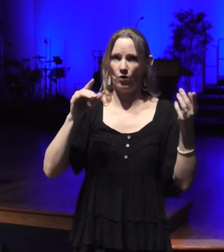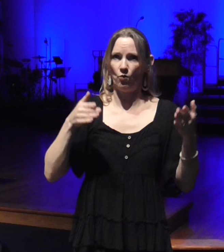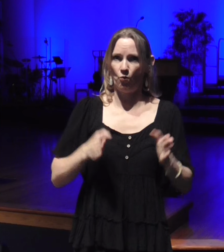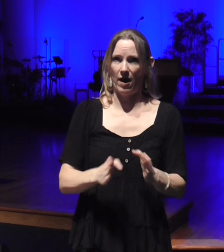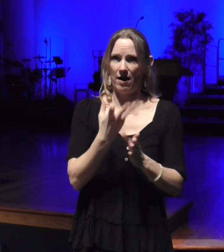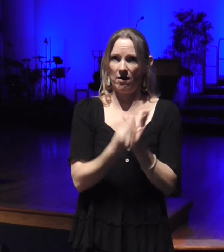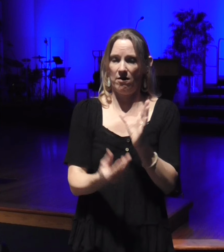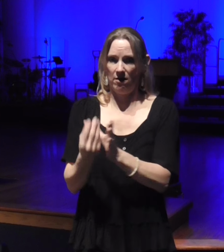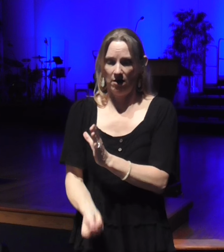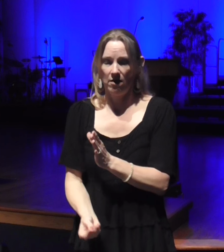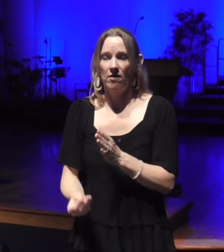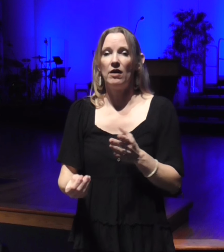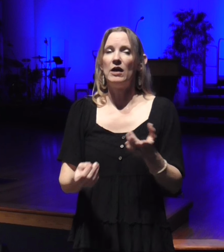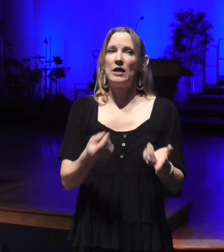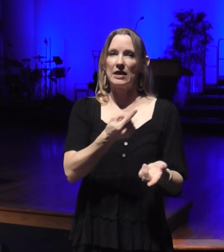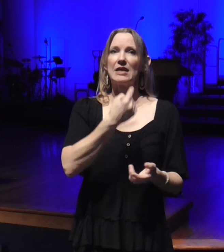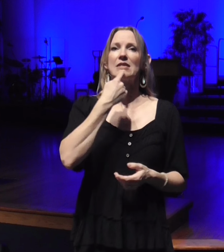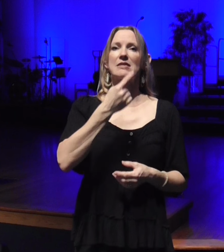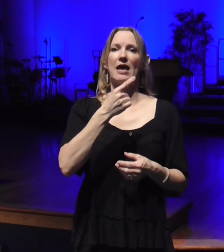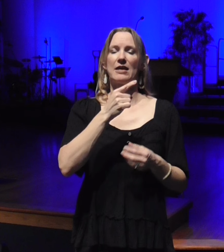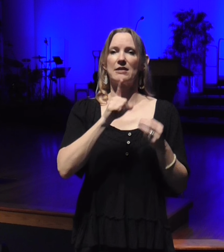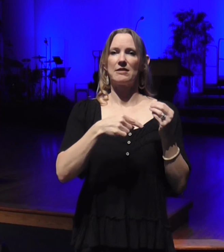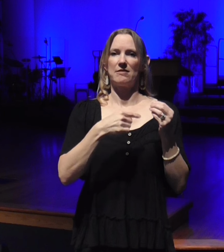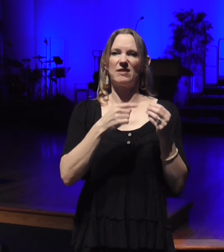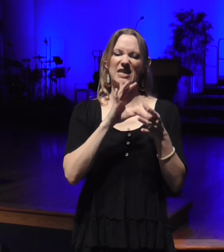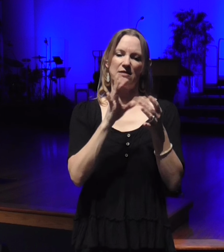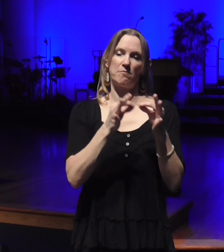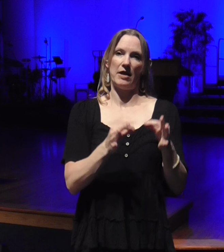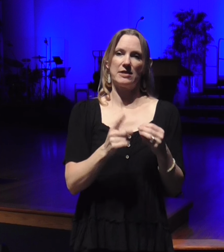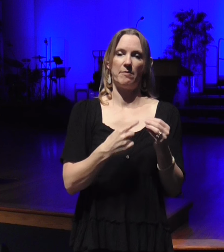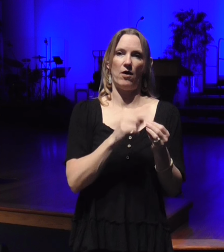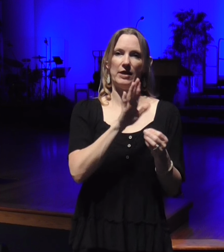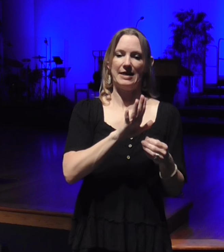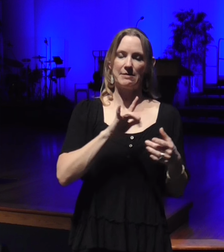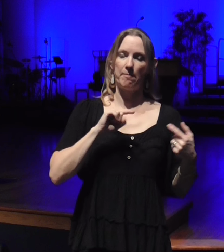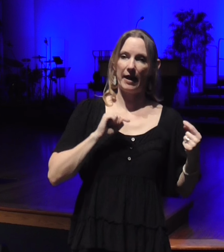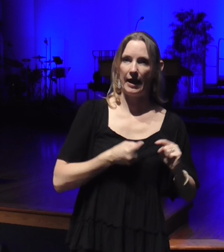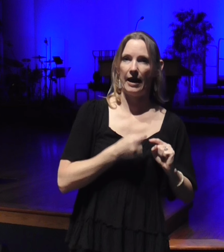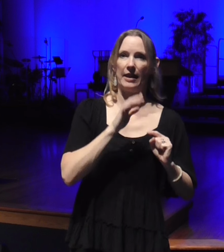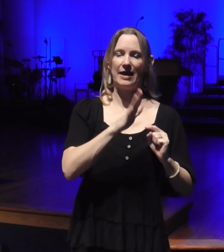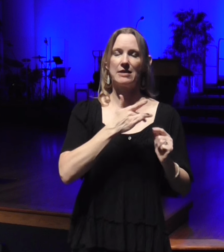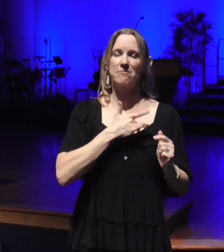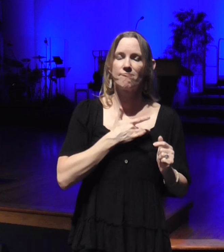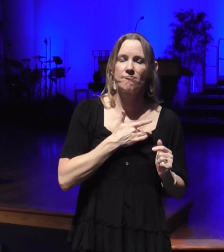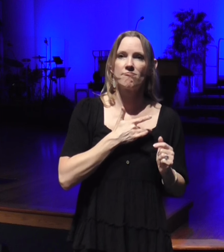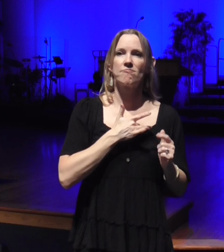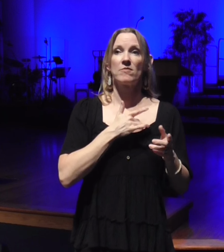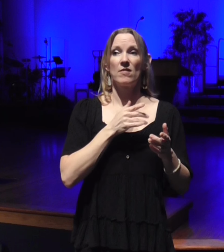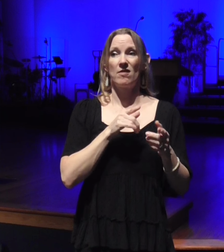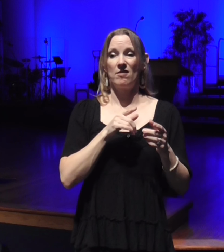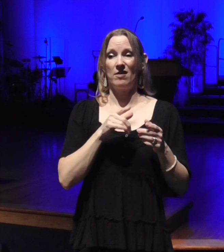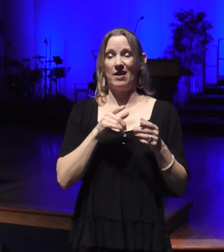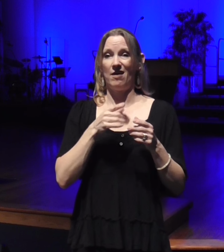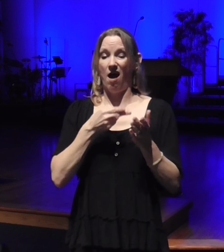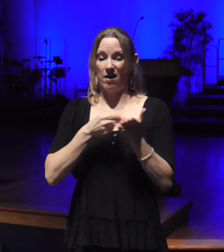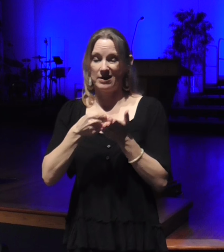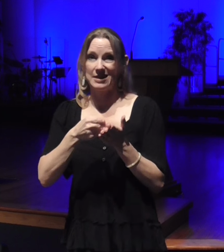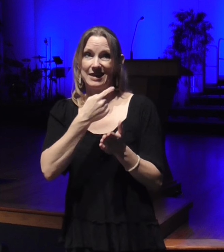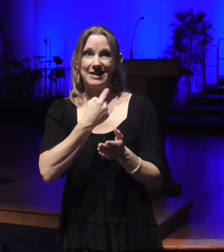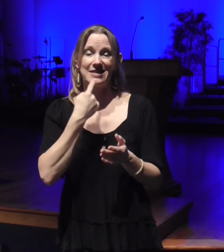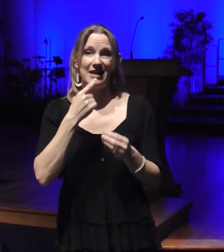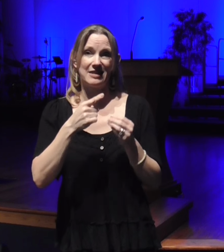And he shares very openly about his pain, about his tenderness, but also, honestly, and this takes courage to do,